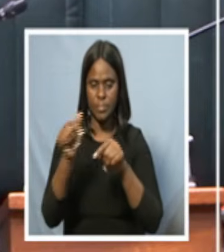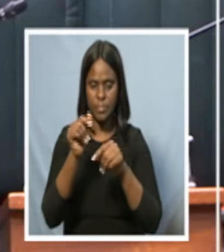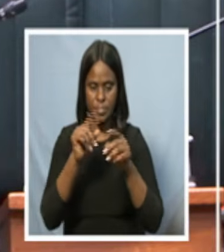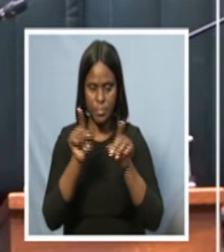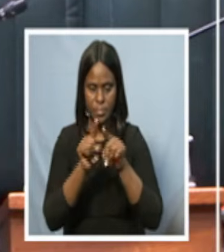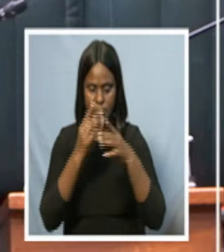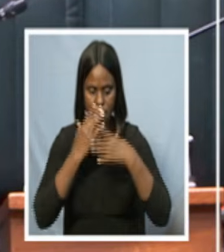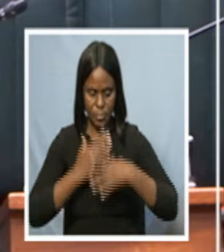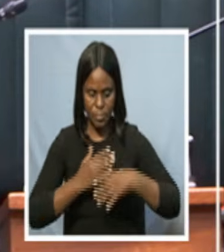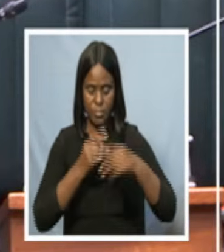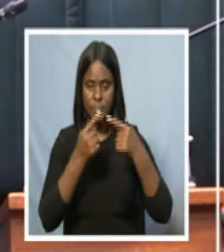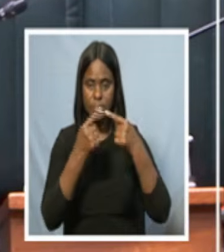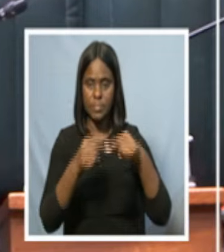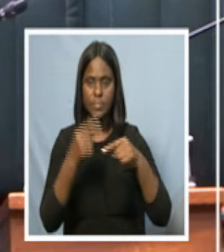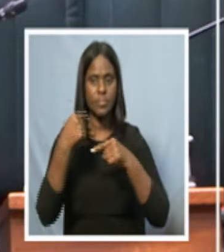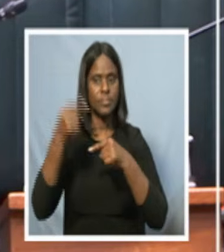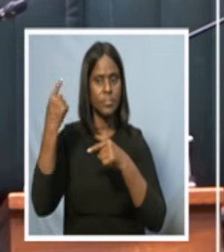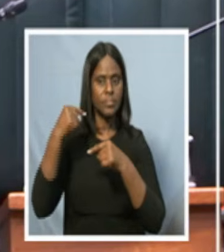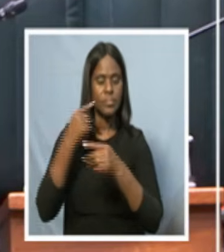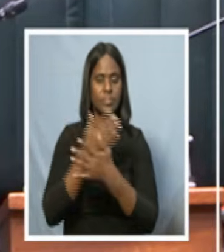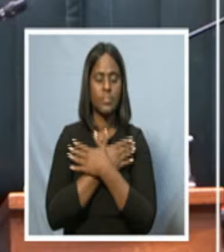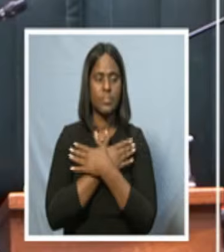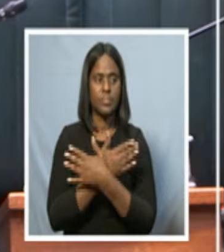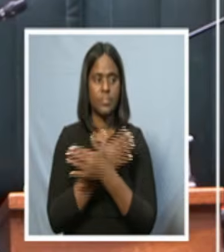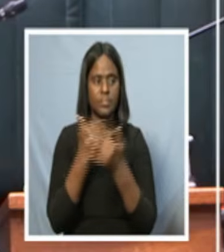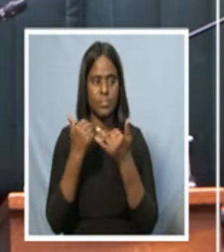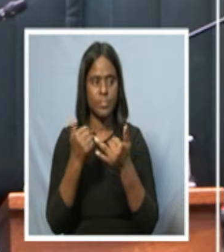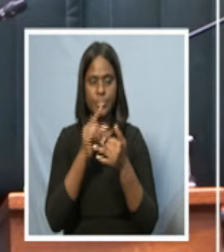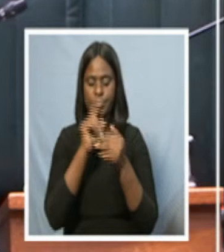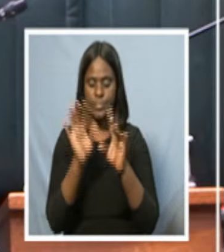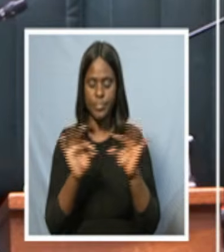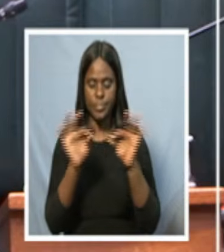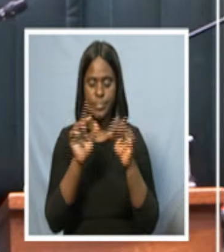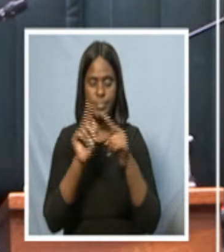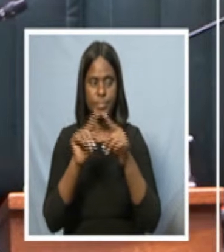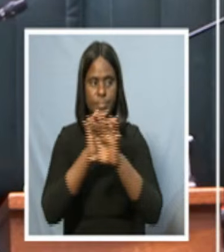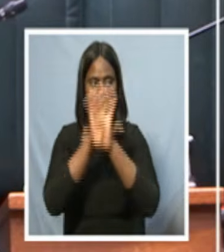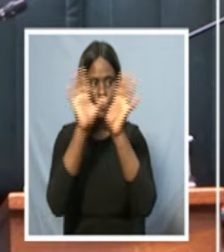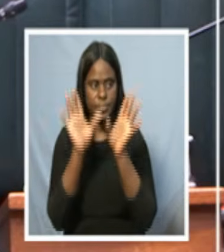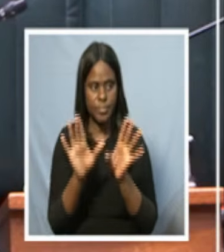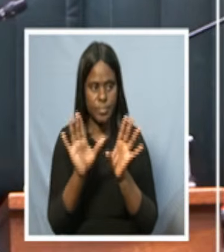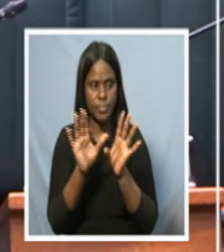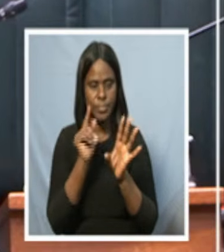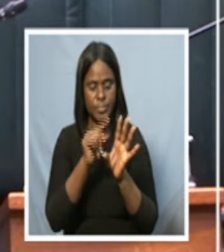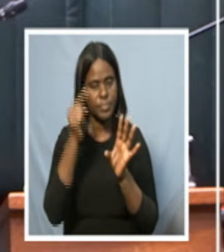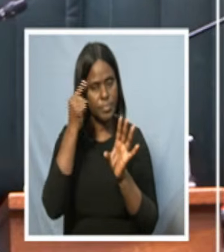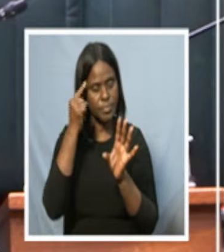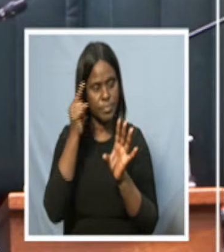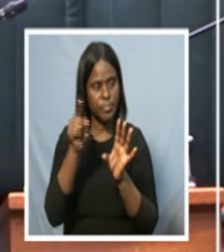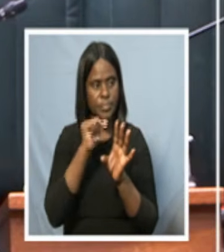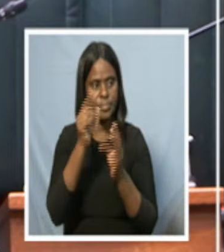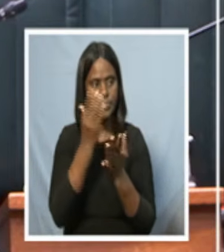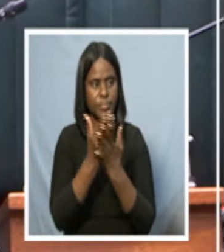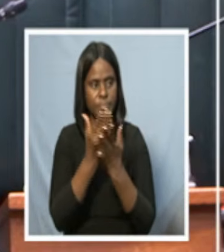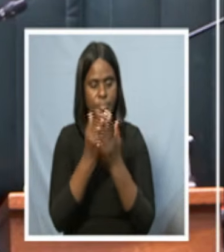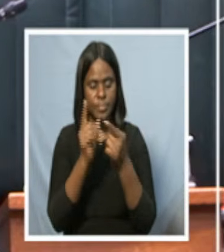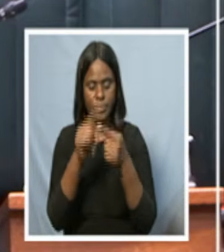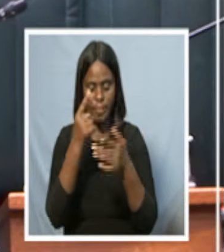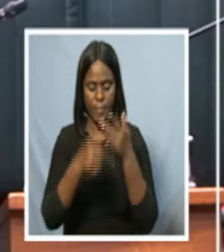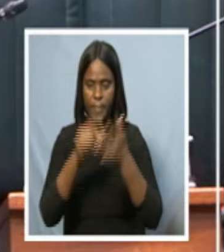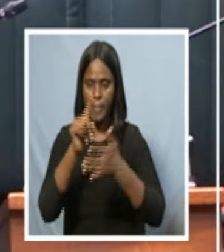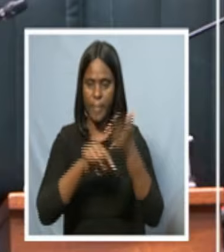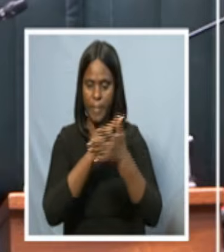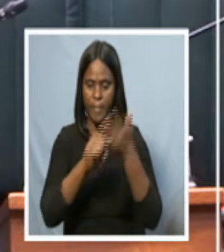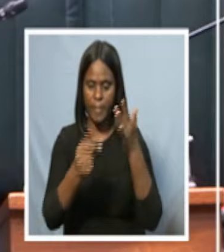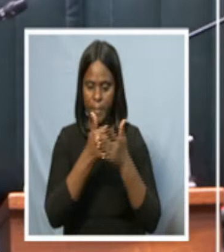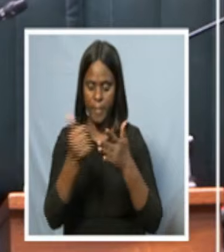original holiday falls on a Sunday. It is important to clarify that the government is not proposing to abolish